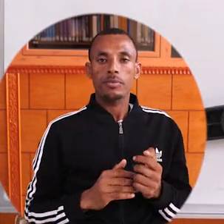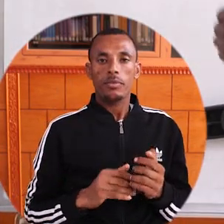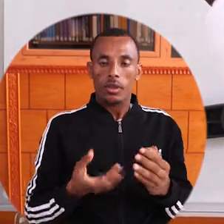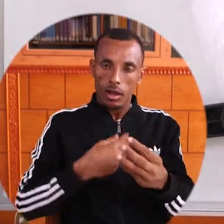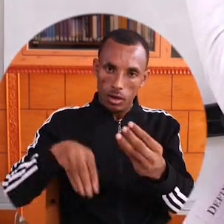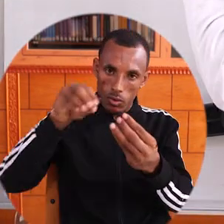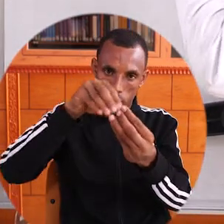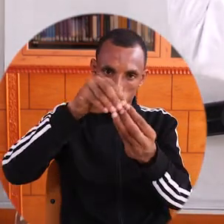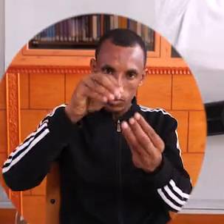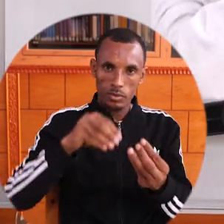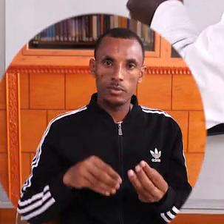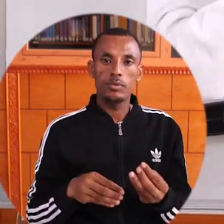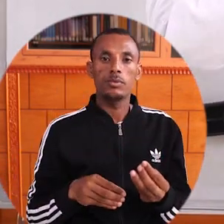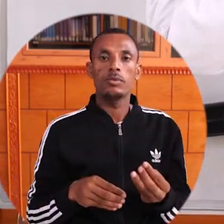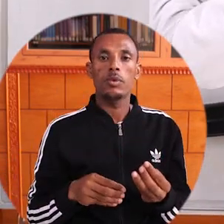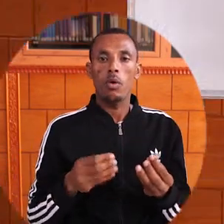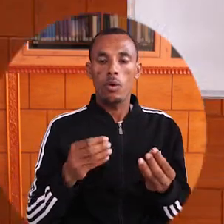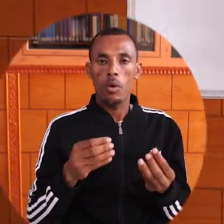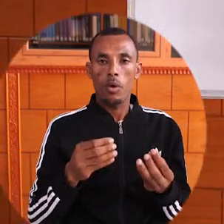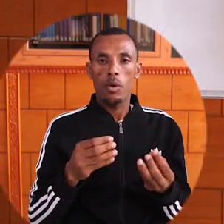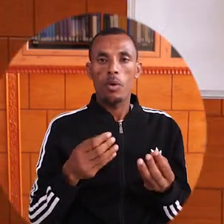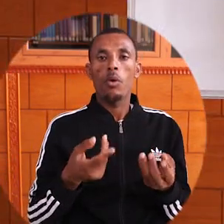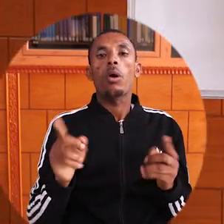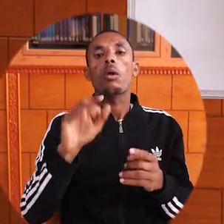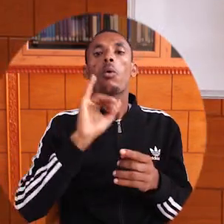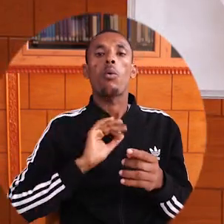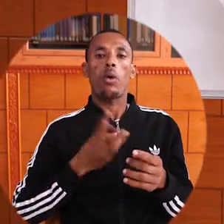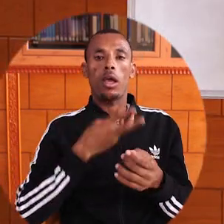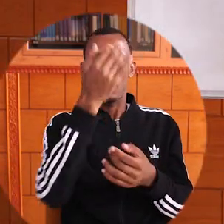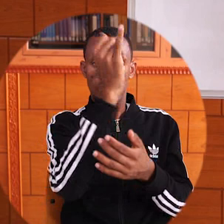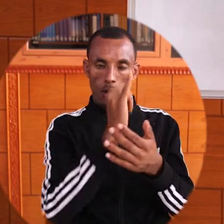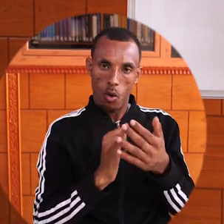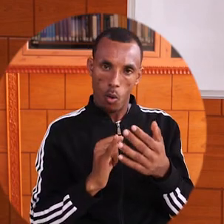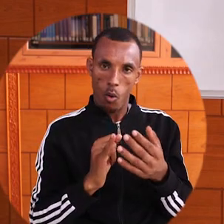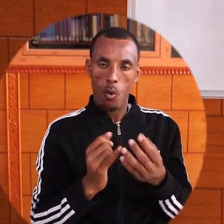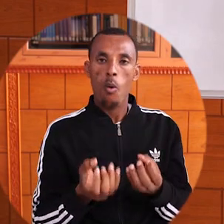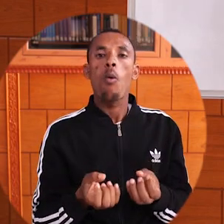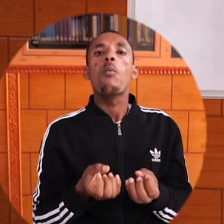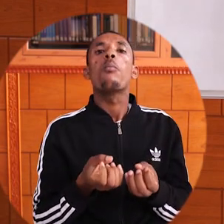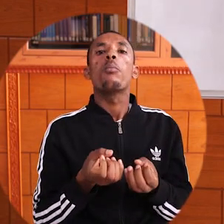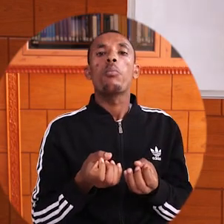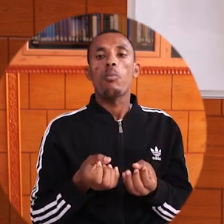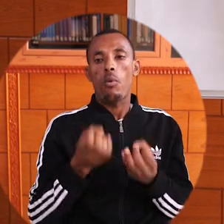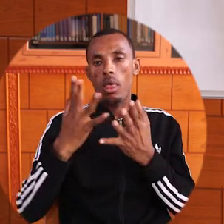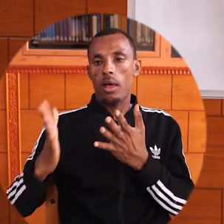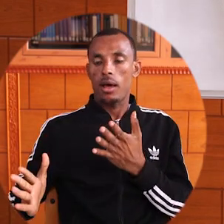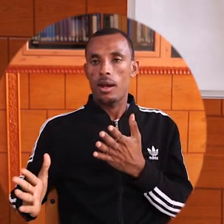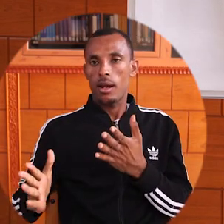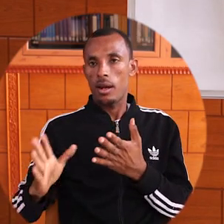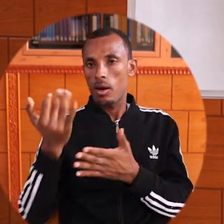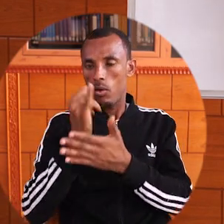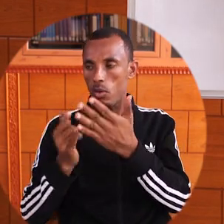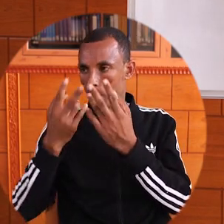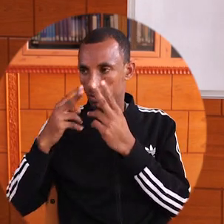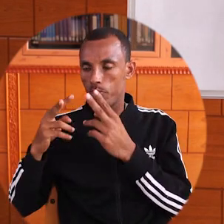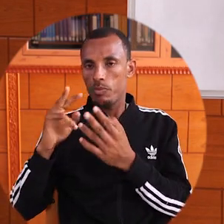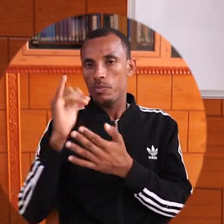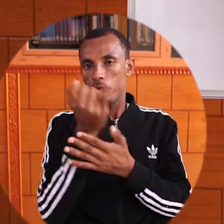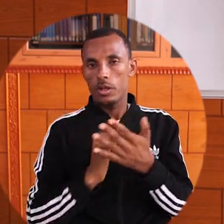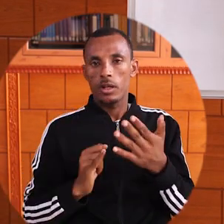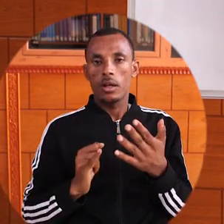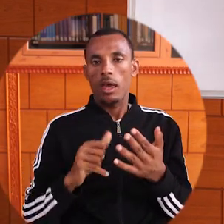and also the when you draw a polygon, an example of a polygon, if any polygon